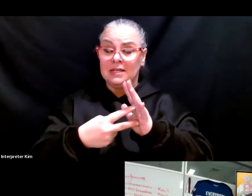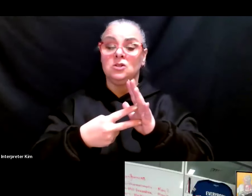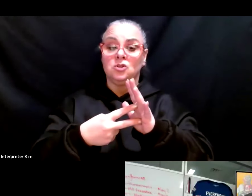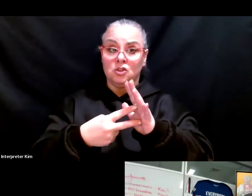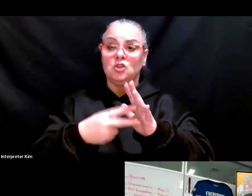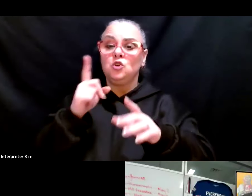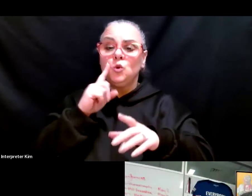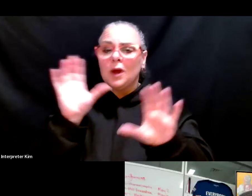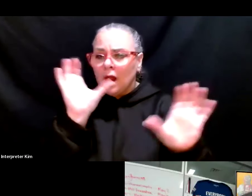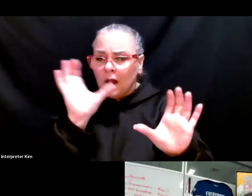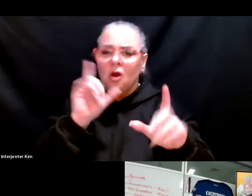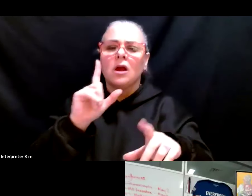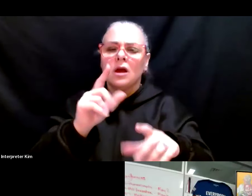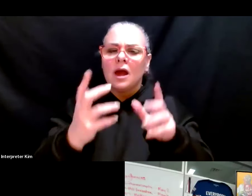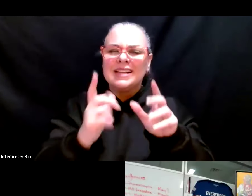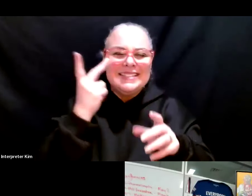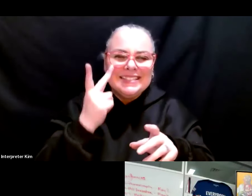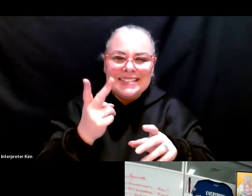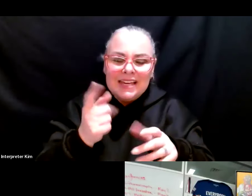an organization that does work for them.